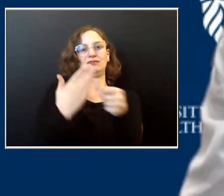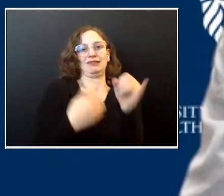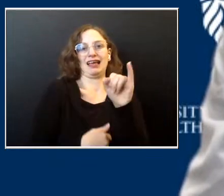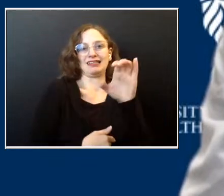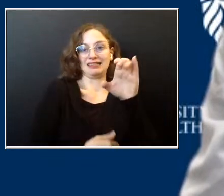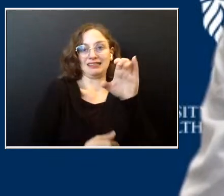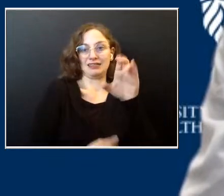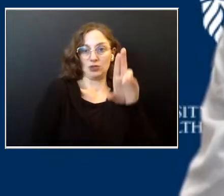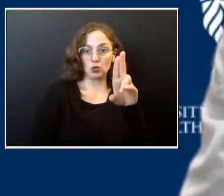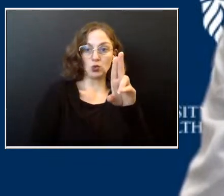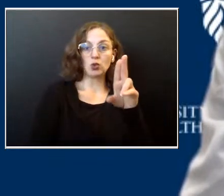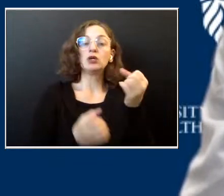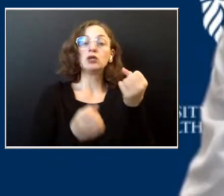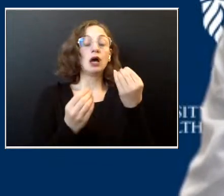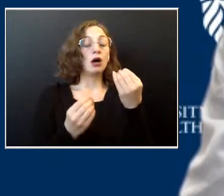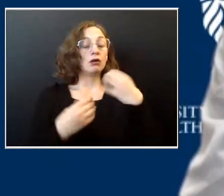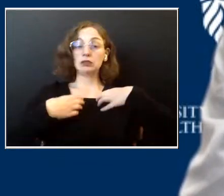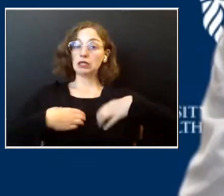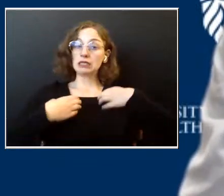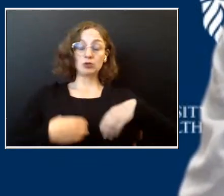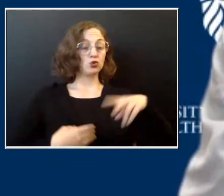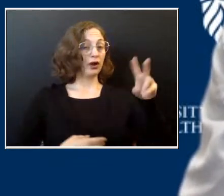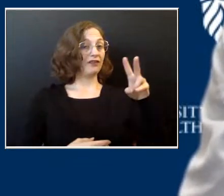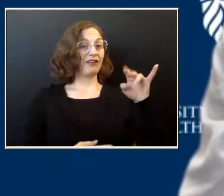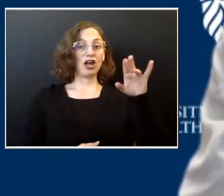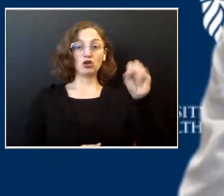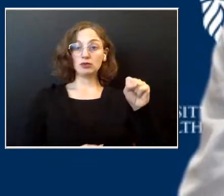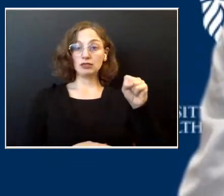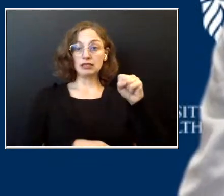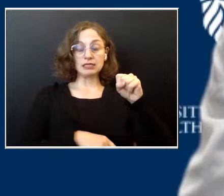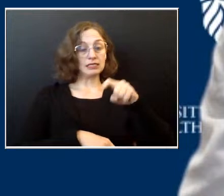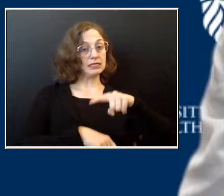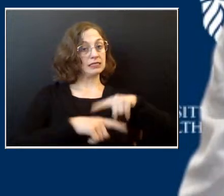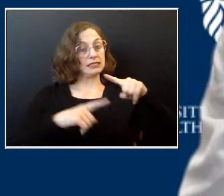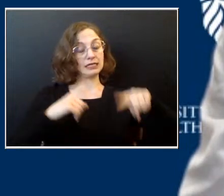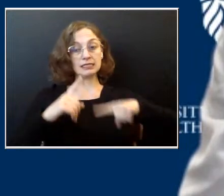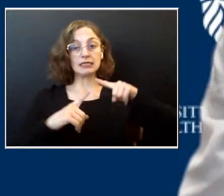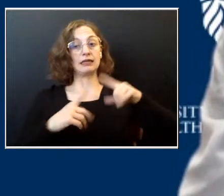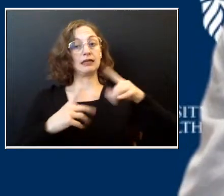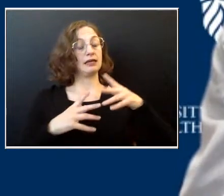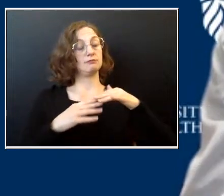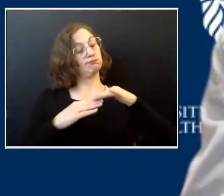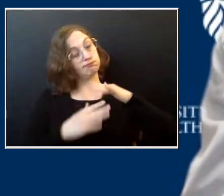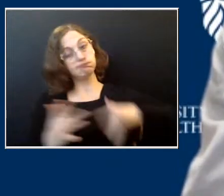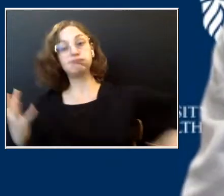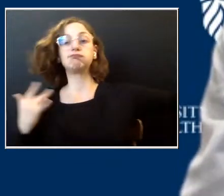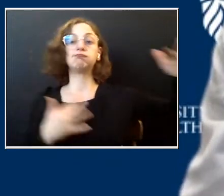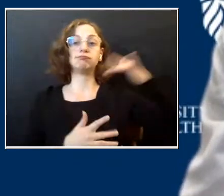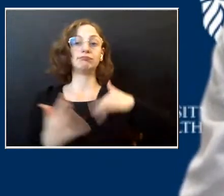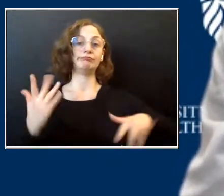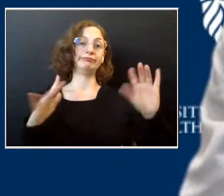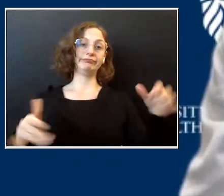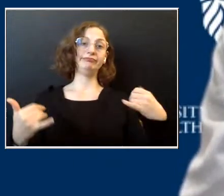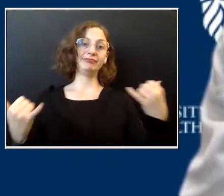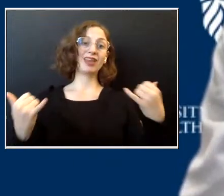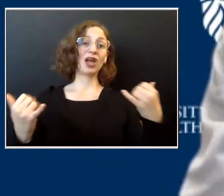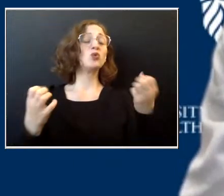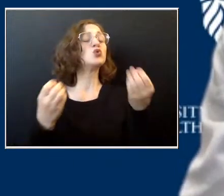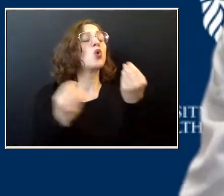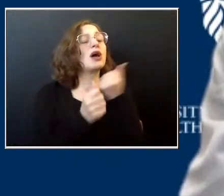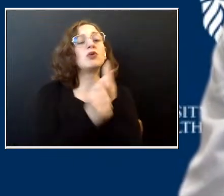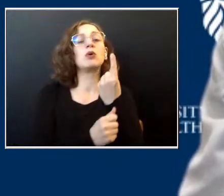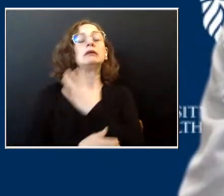respiratory viral season is in full swing, and the virus is out there circulating. So everybody, please take note,